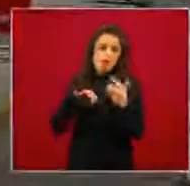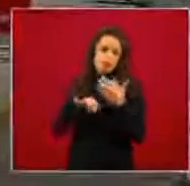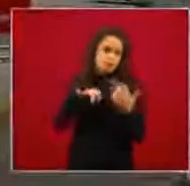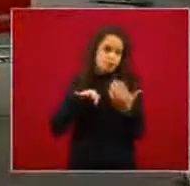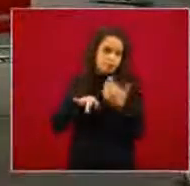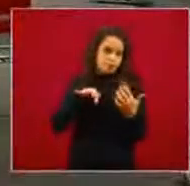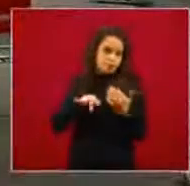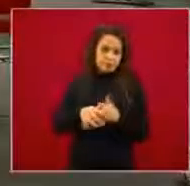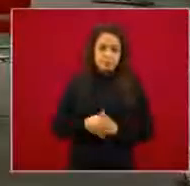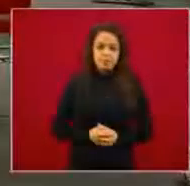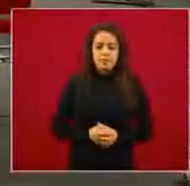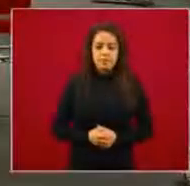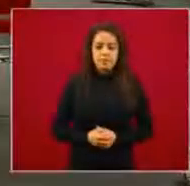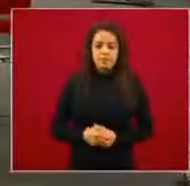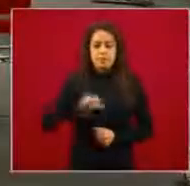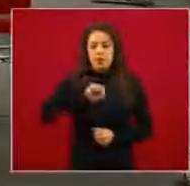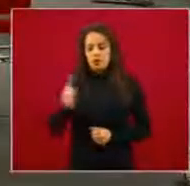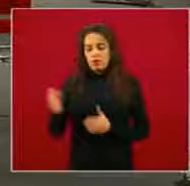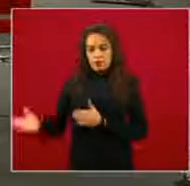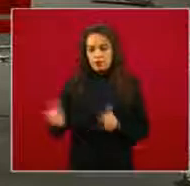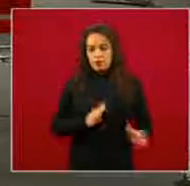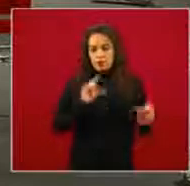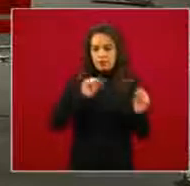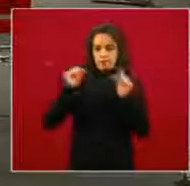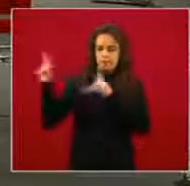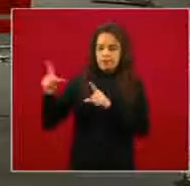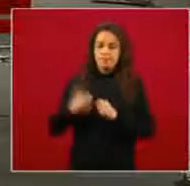walk and in which sense. Next slide.